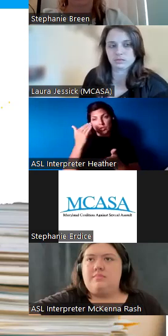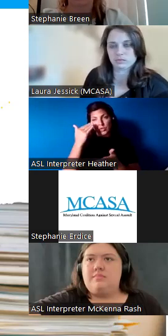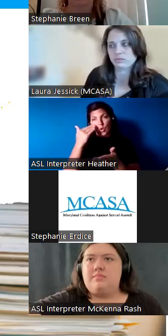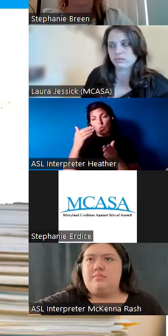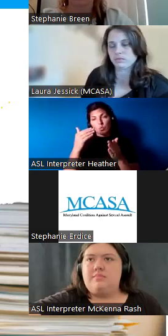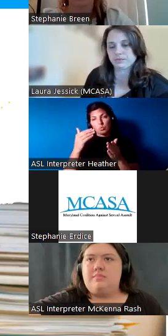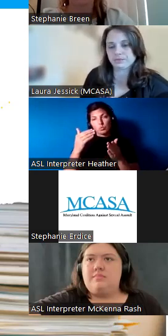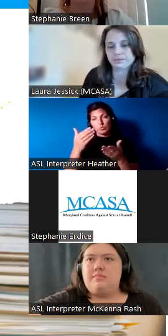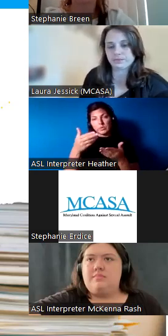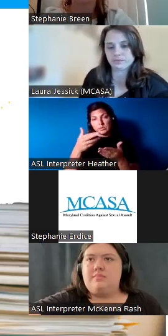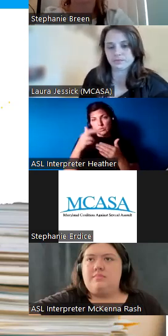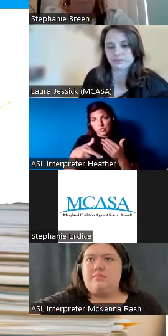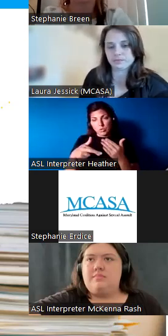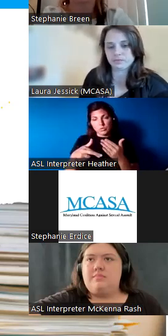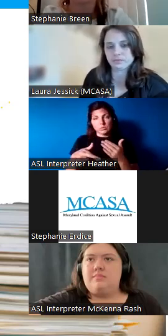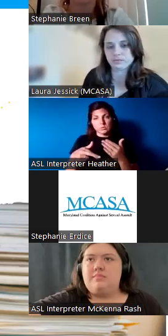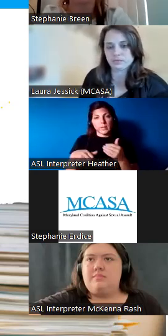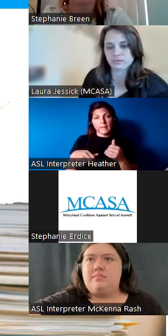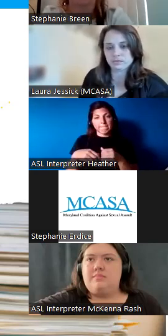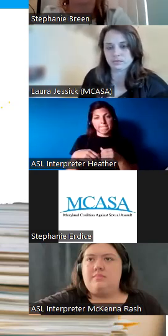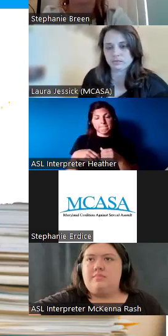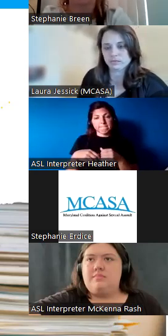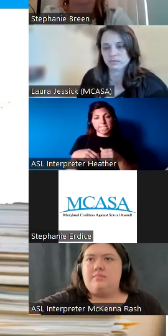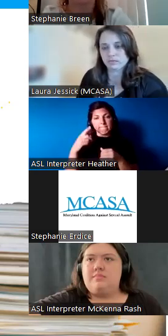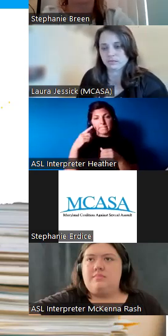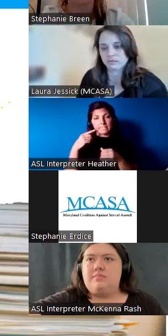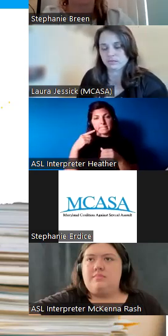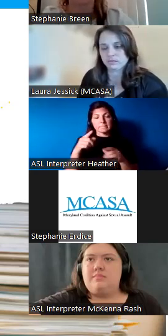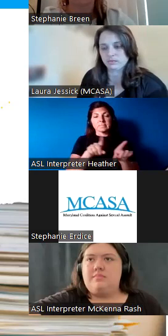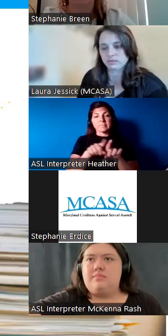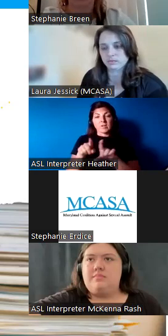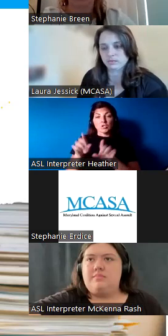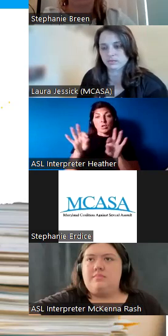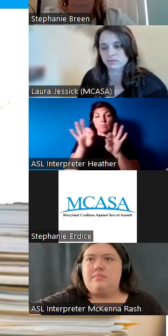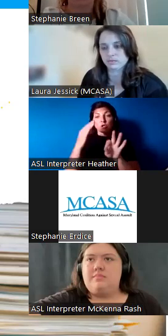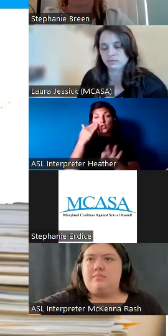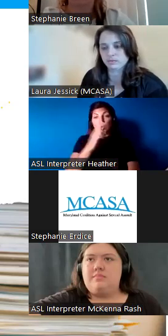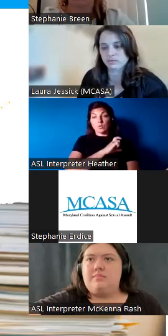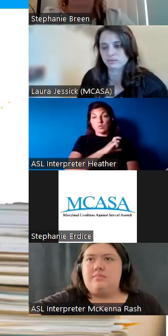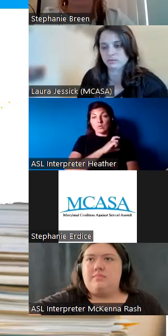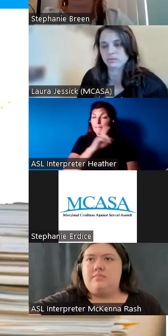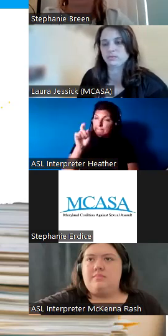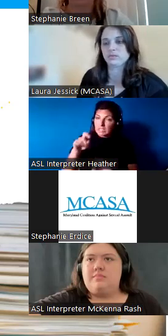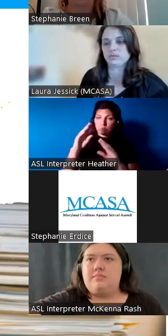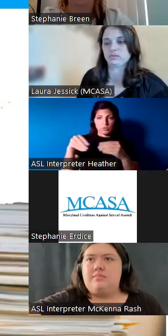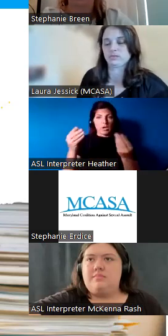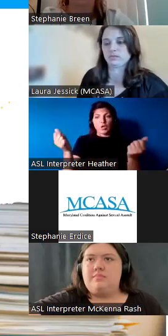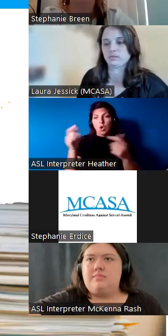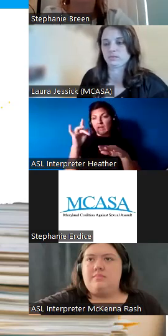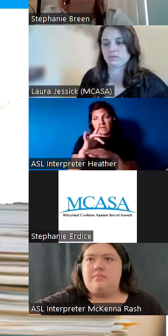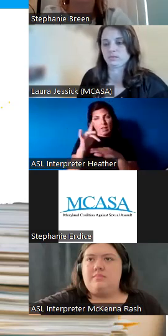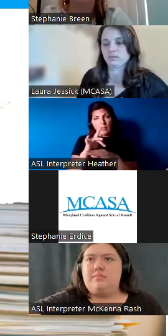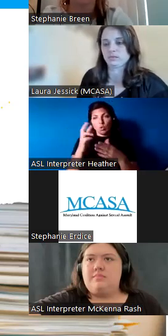testing. And it's important to note that law enforcement must provide all available results of the